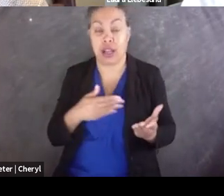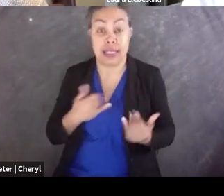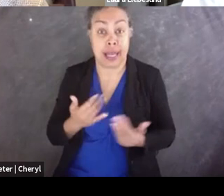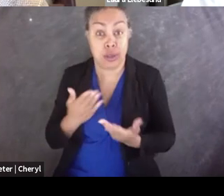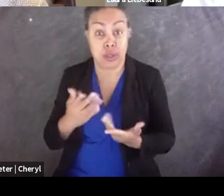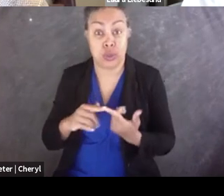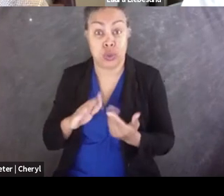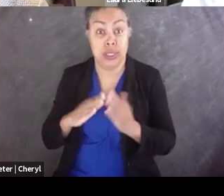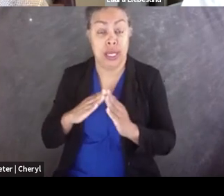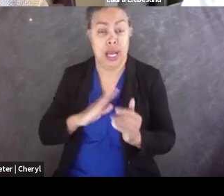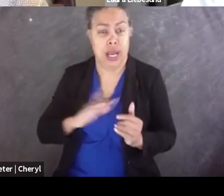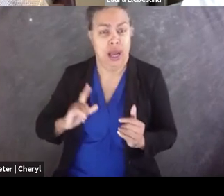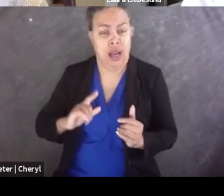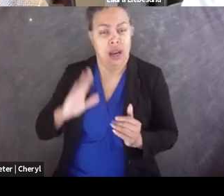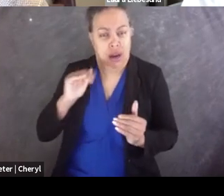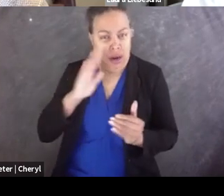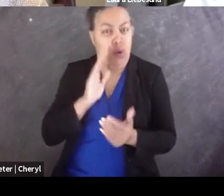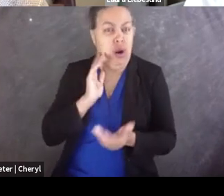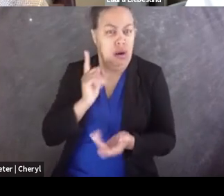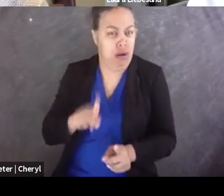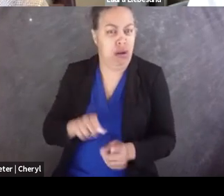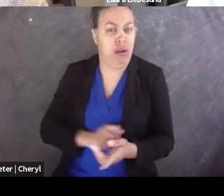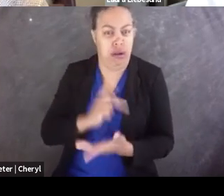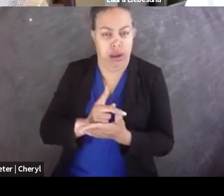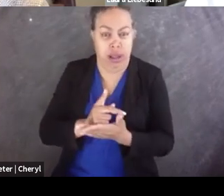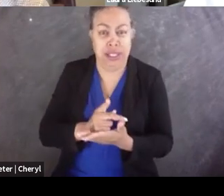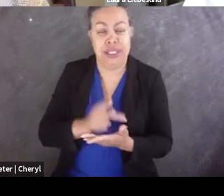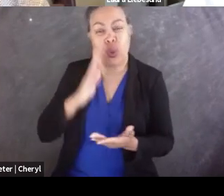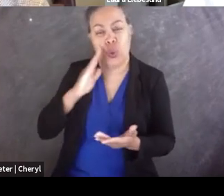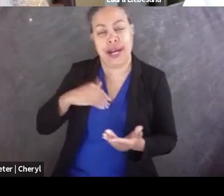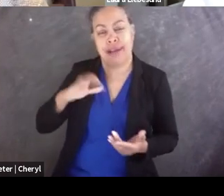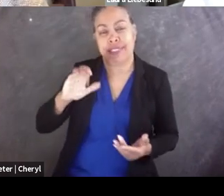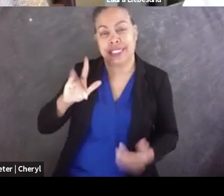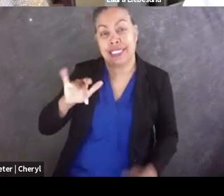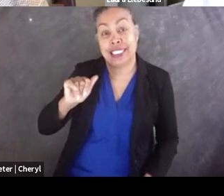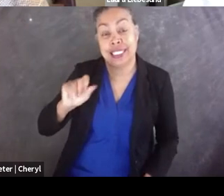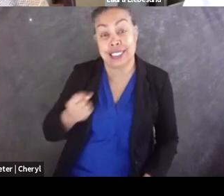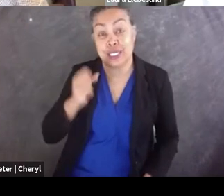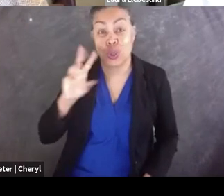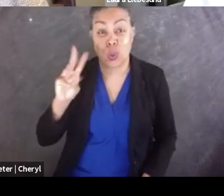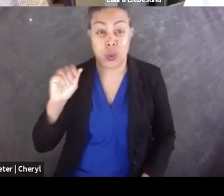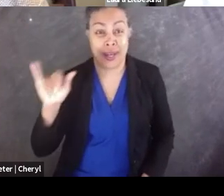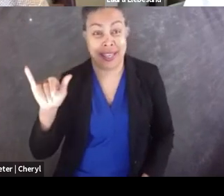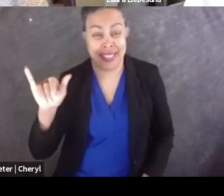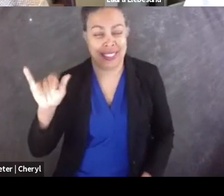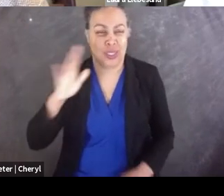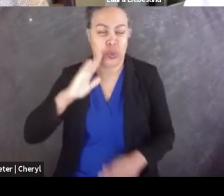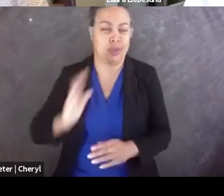sign, along with a sign that has been installed now that says Cecilia's Way, ceremonially naming Wilkburger